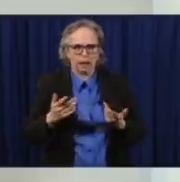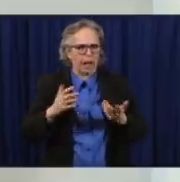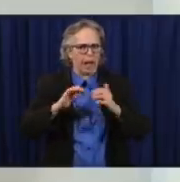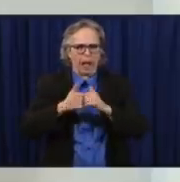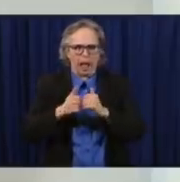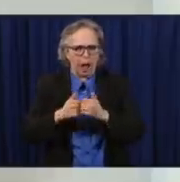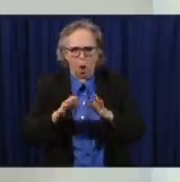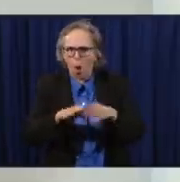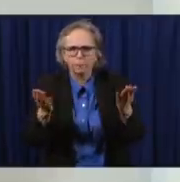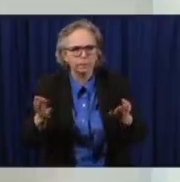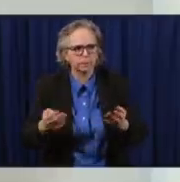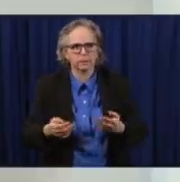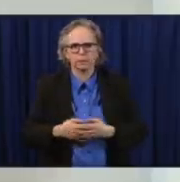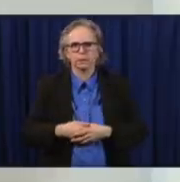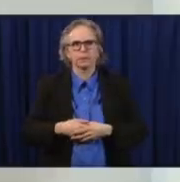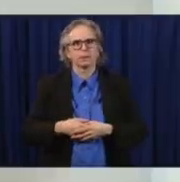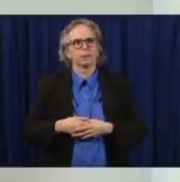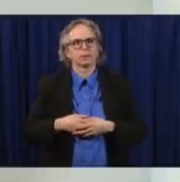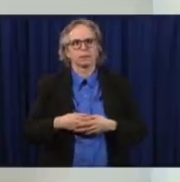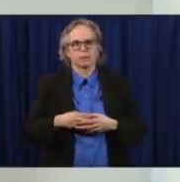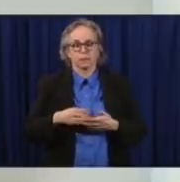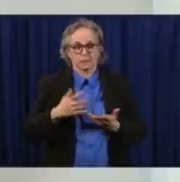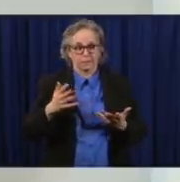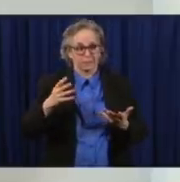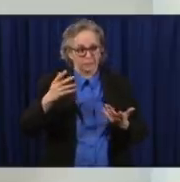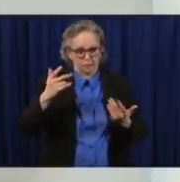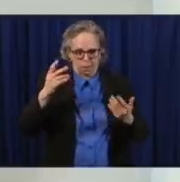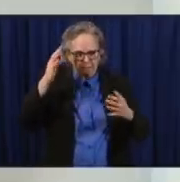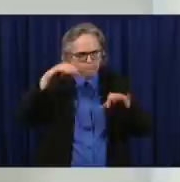them thoughtfully and more safely in the